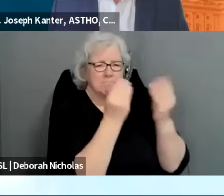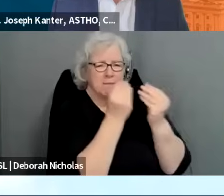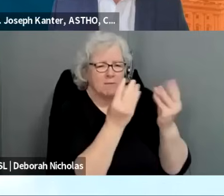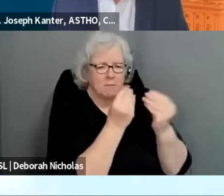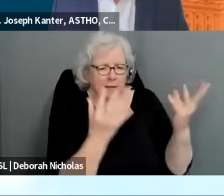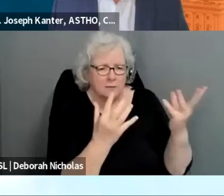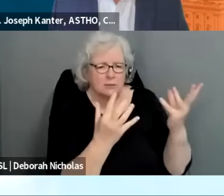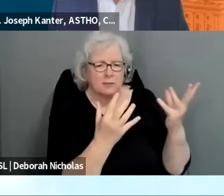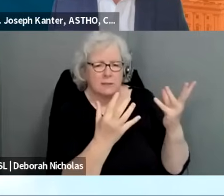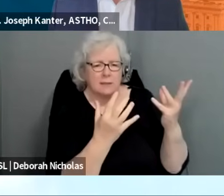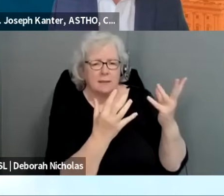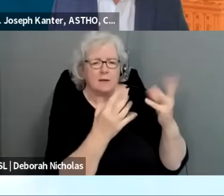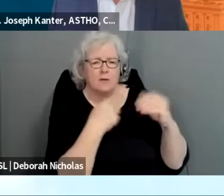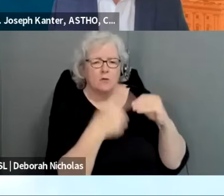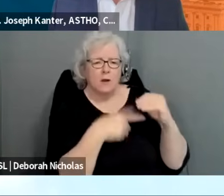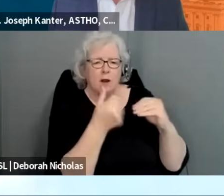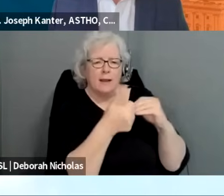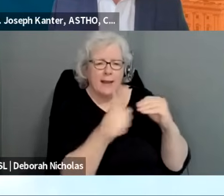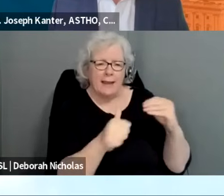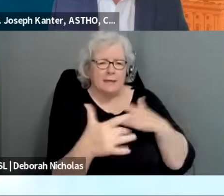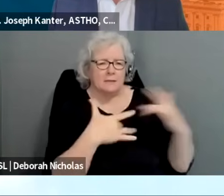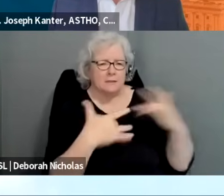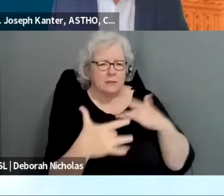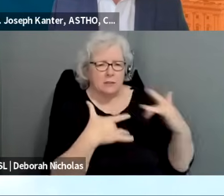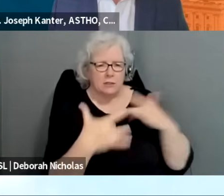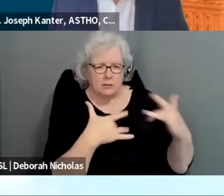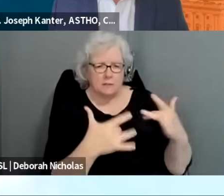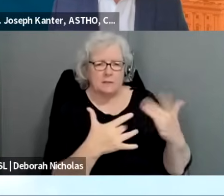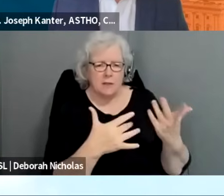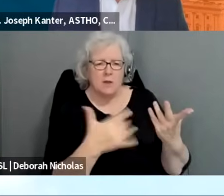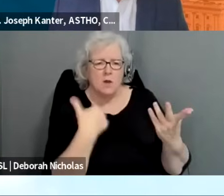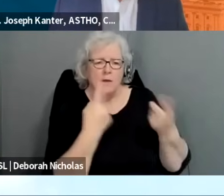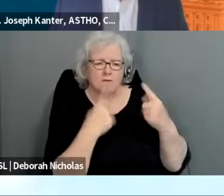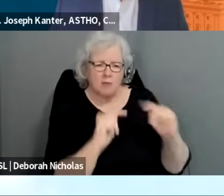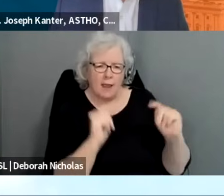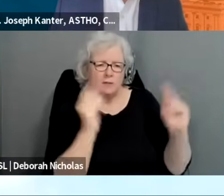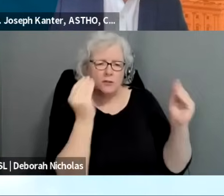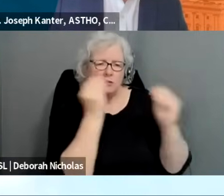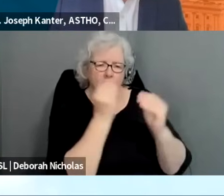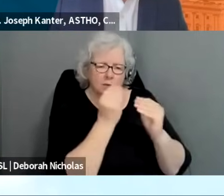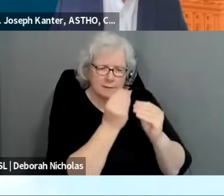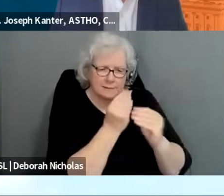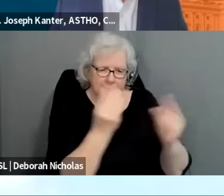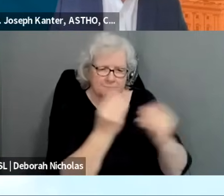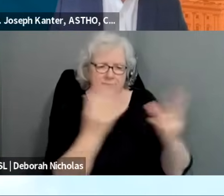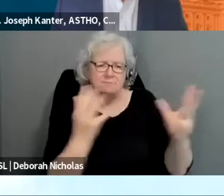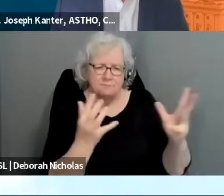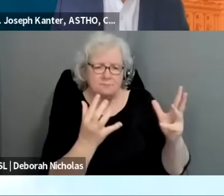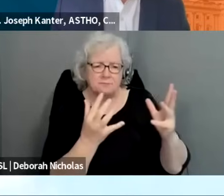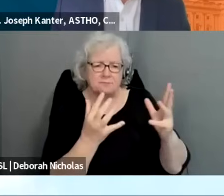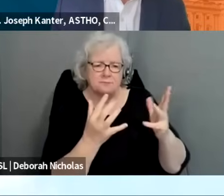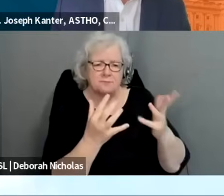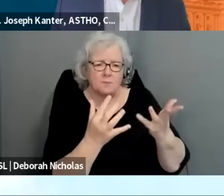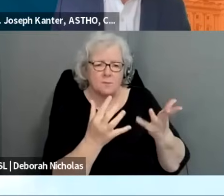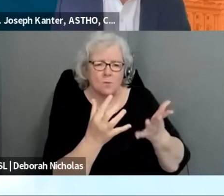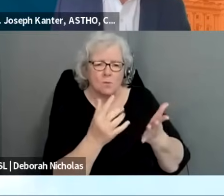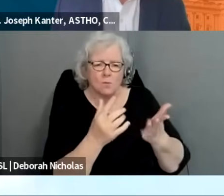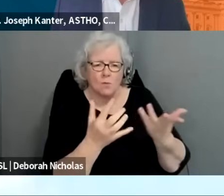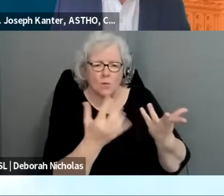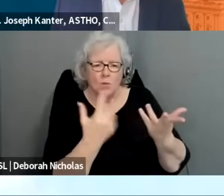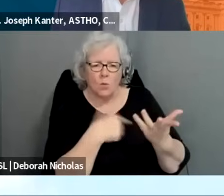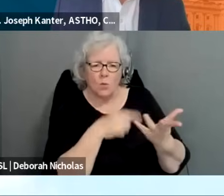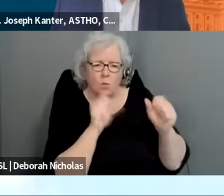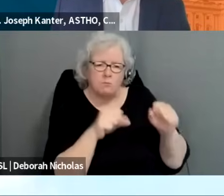testing and what they can expect from that process. Producers are seeing that cattle will